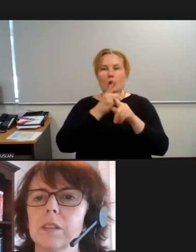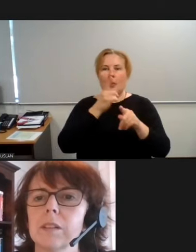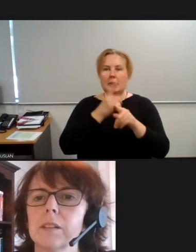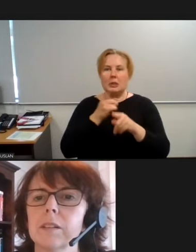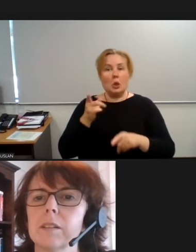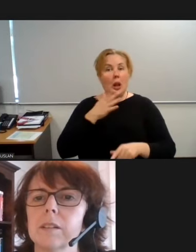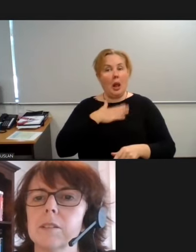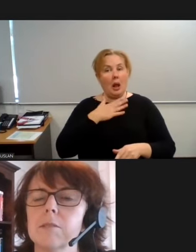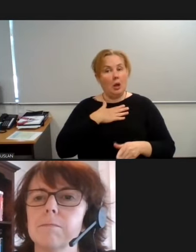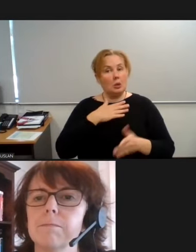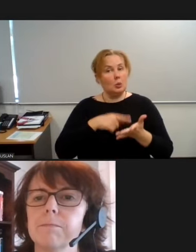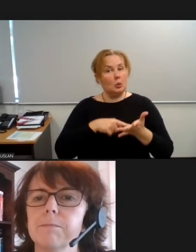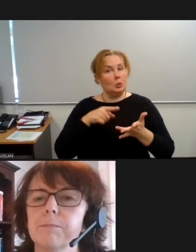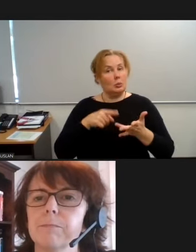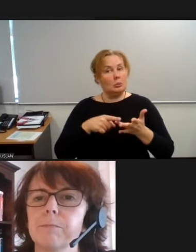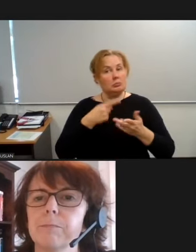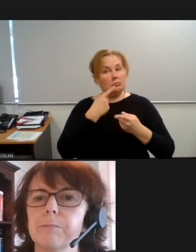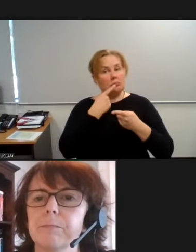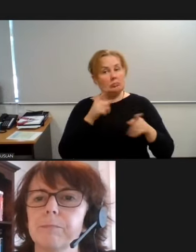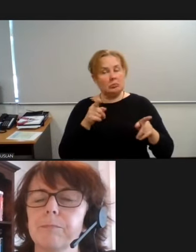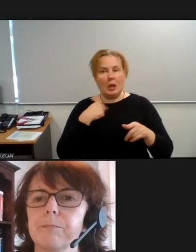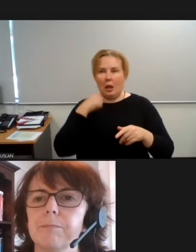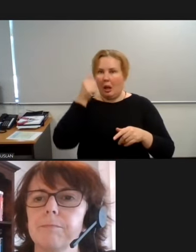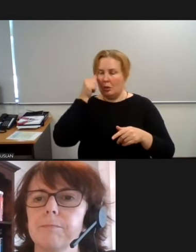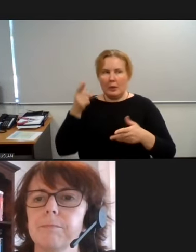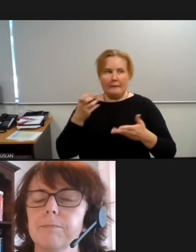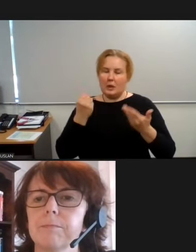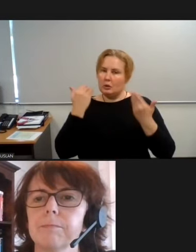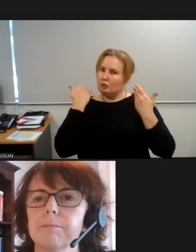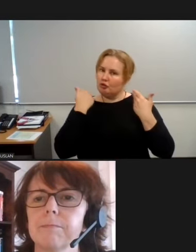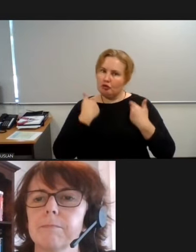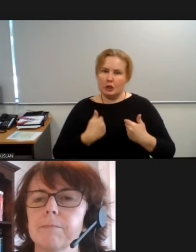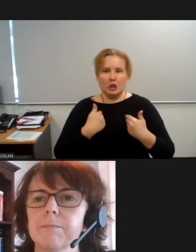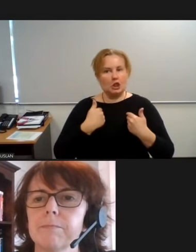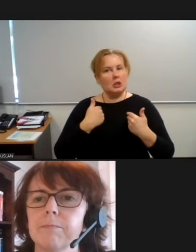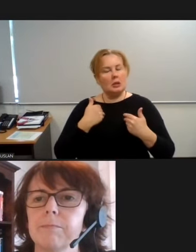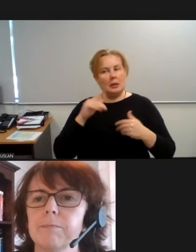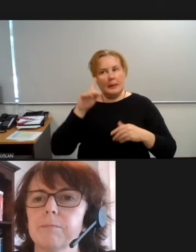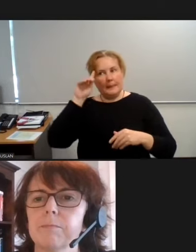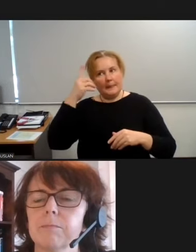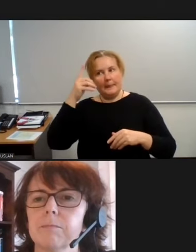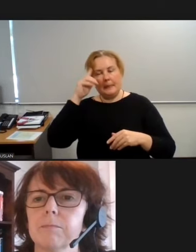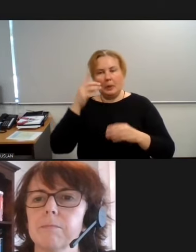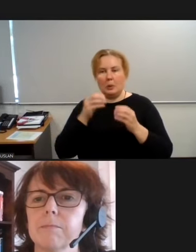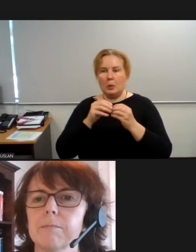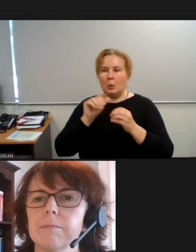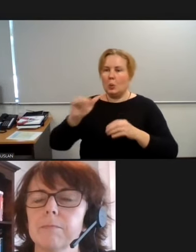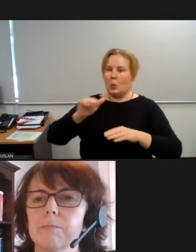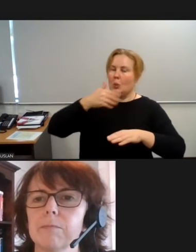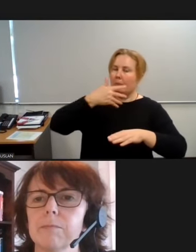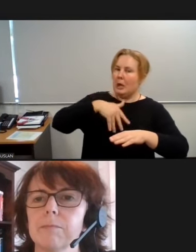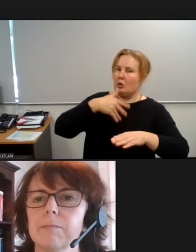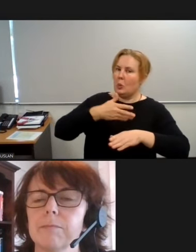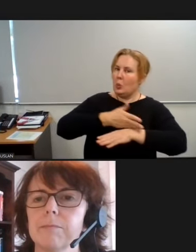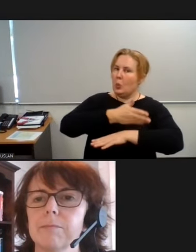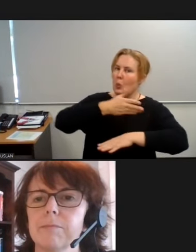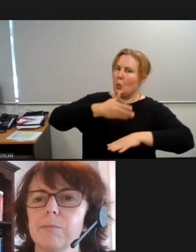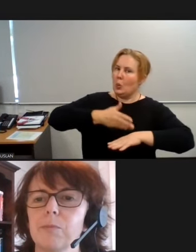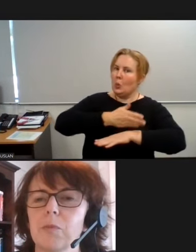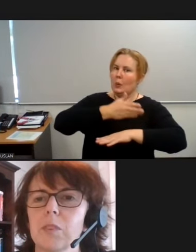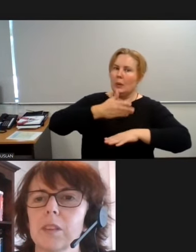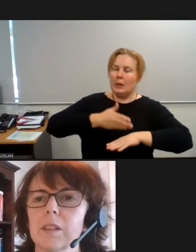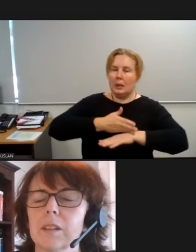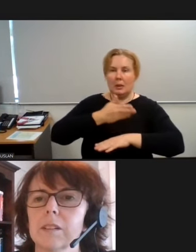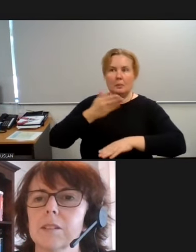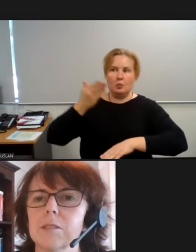you bring a very rich background in terms of the work you've done previously, which inevitably will be helping the whole state of Victoria at